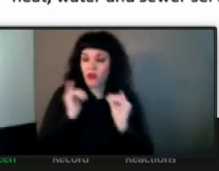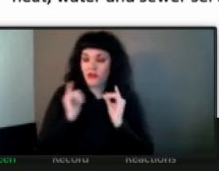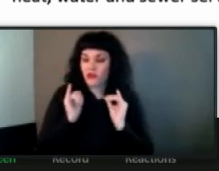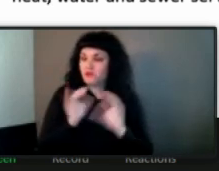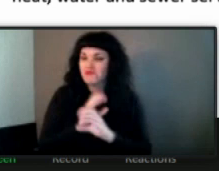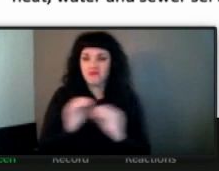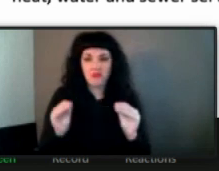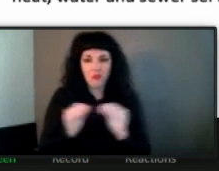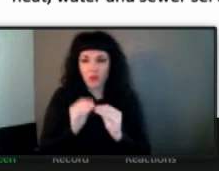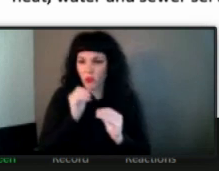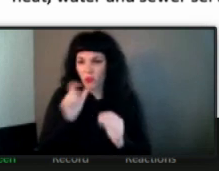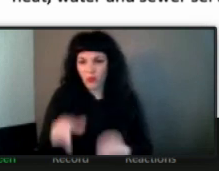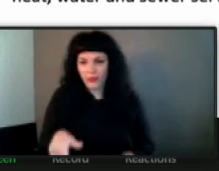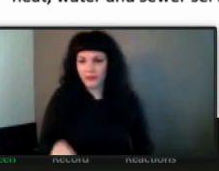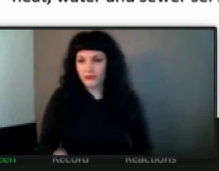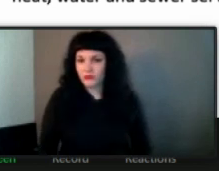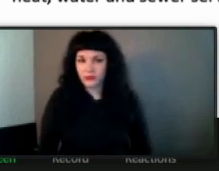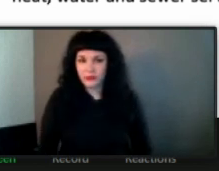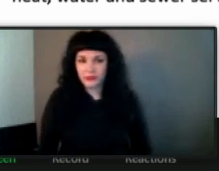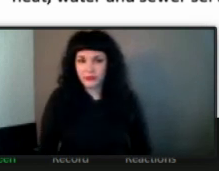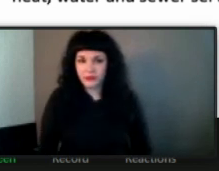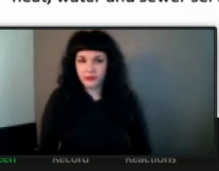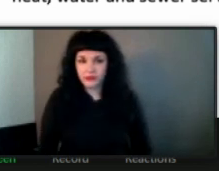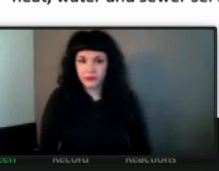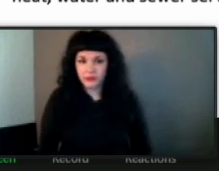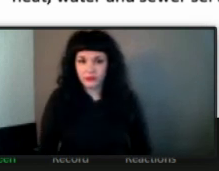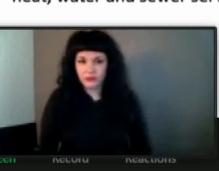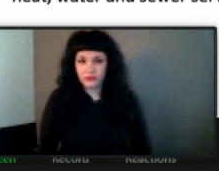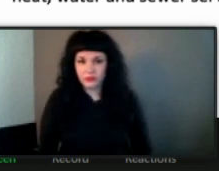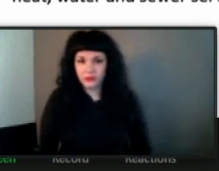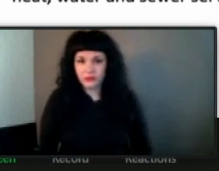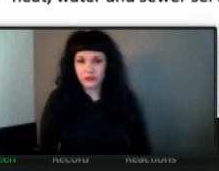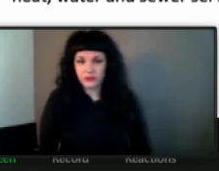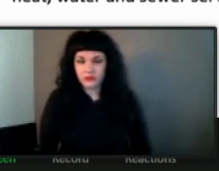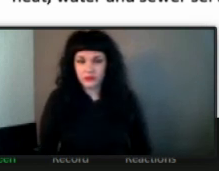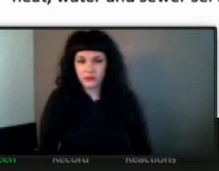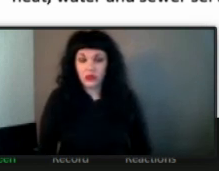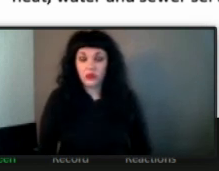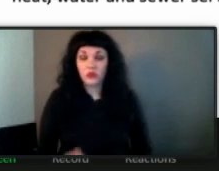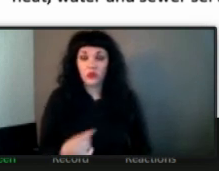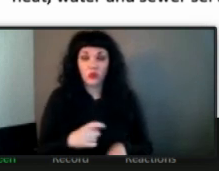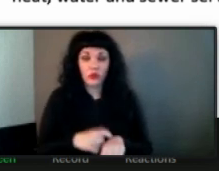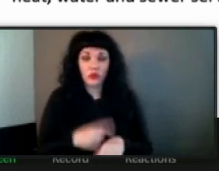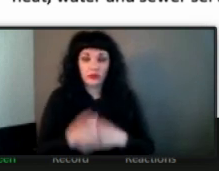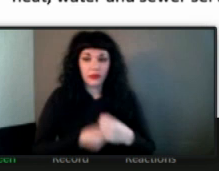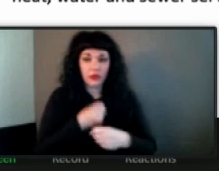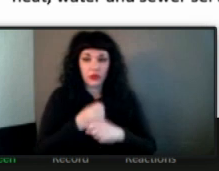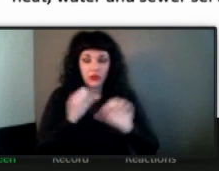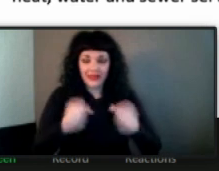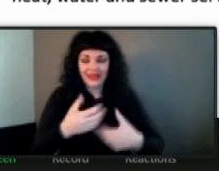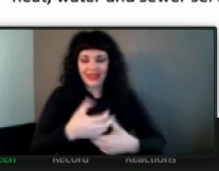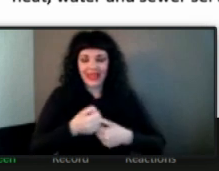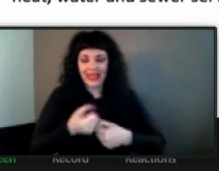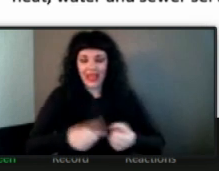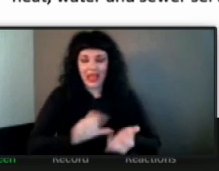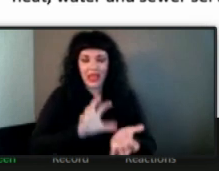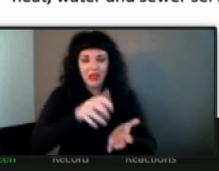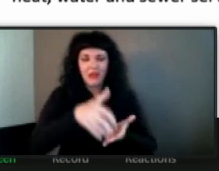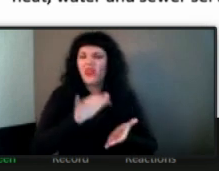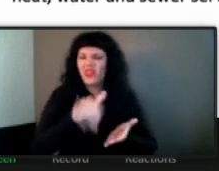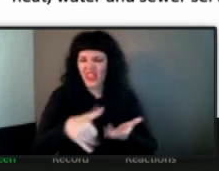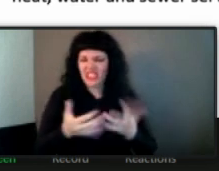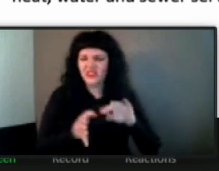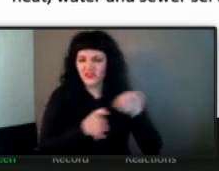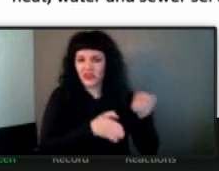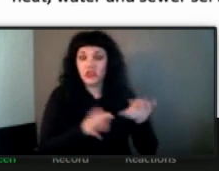that you can get the amount, any amount, but they've moved that out the way so they can go back and get up to the